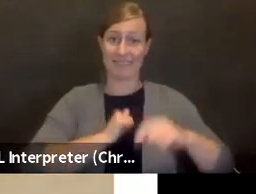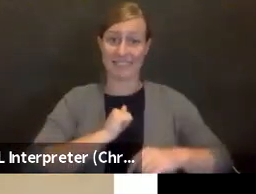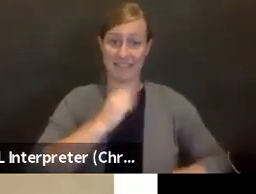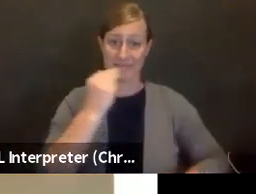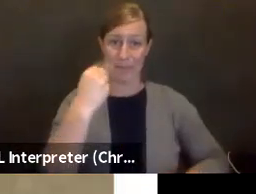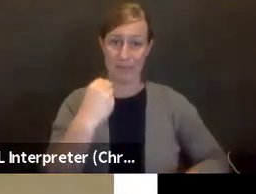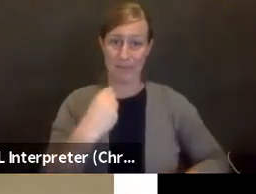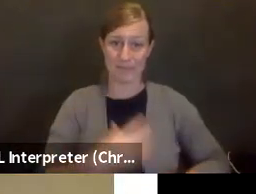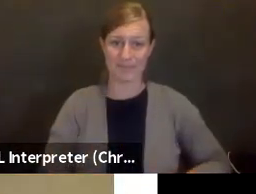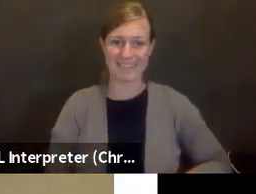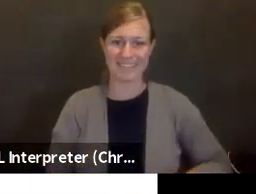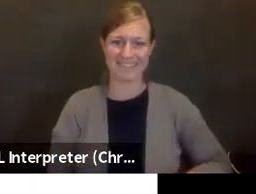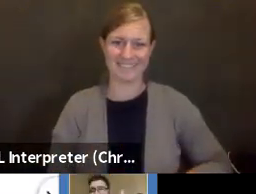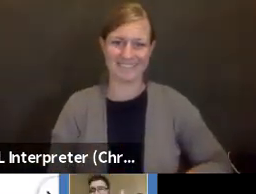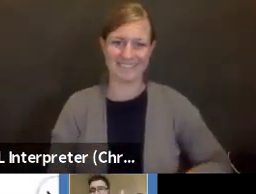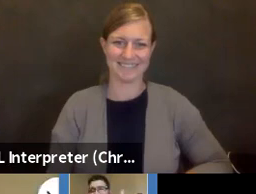do.